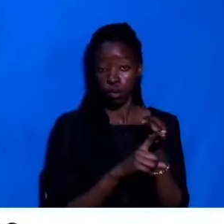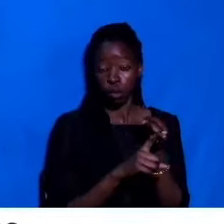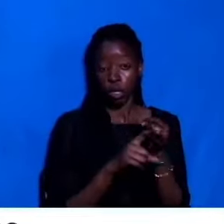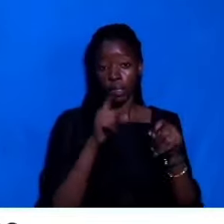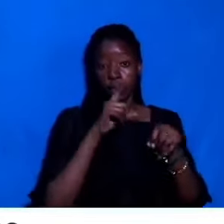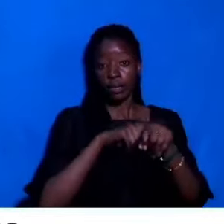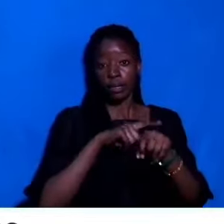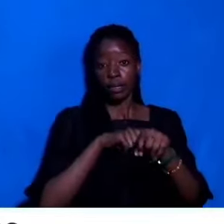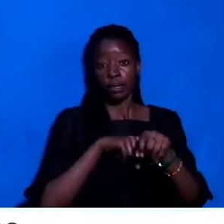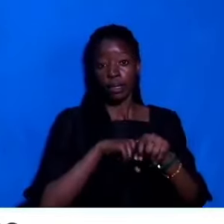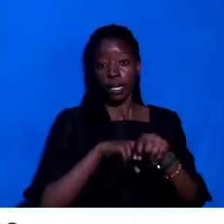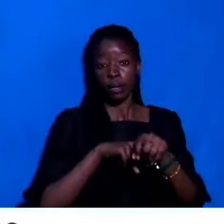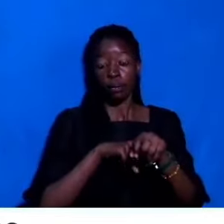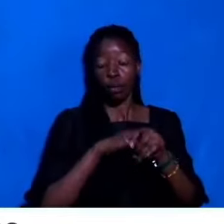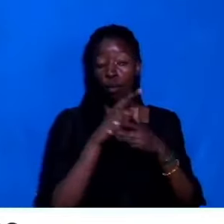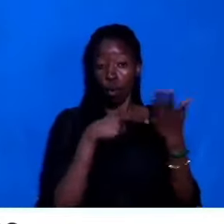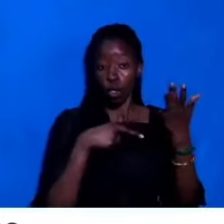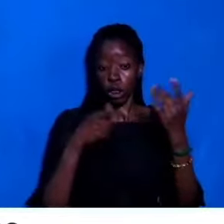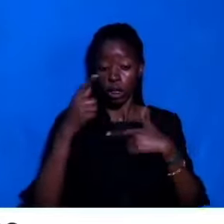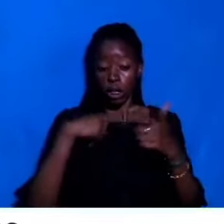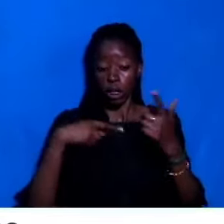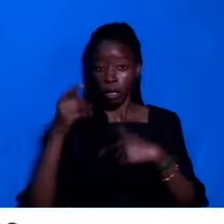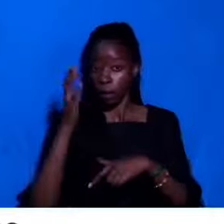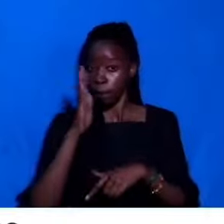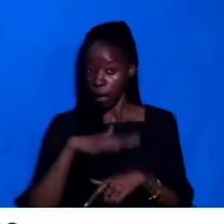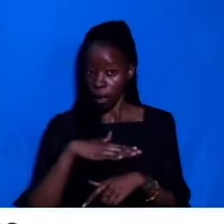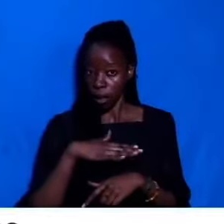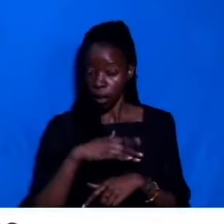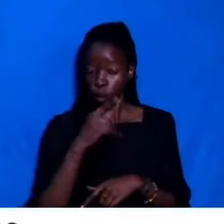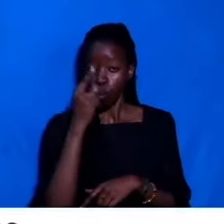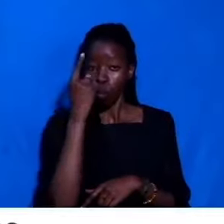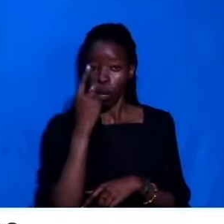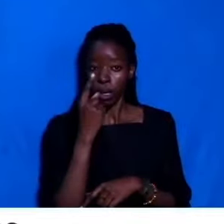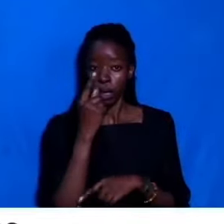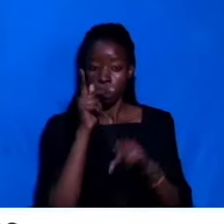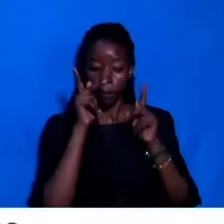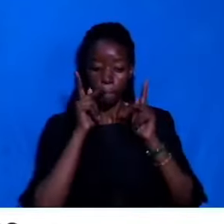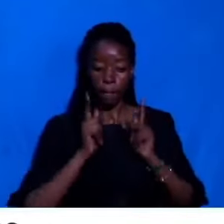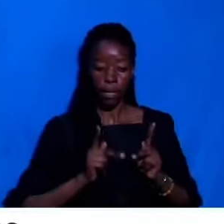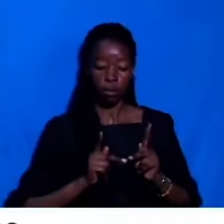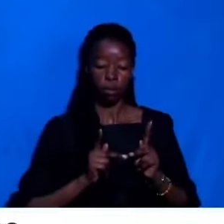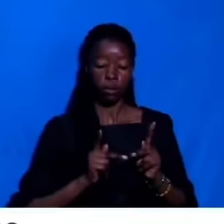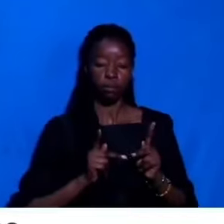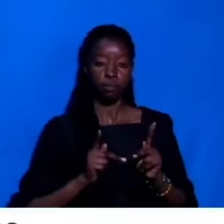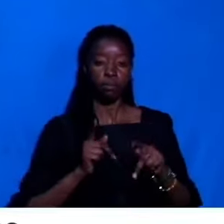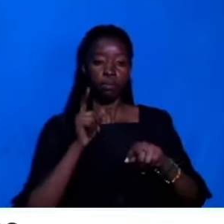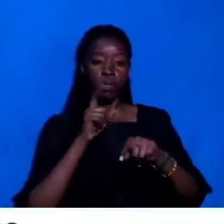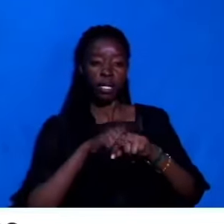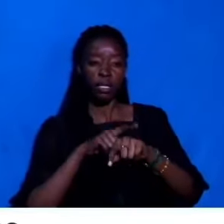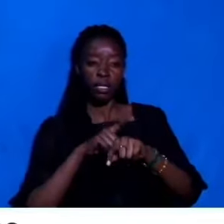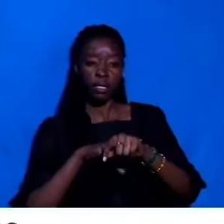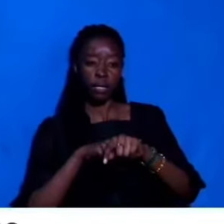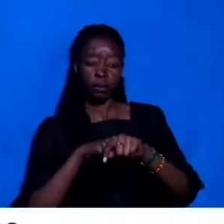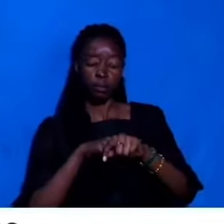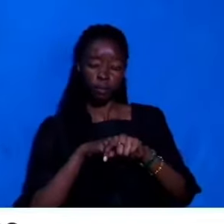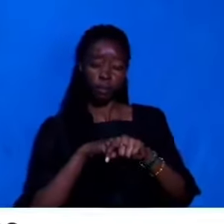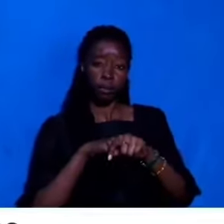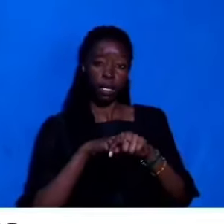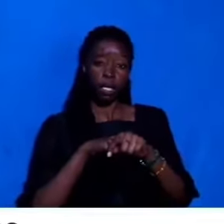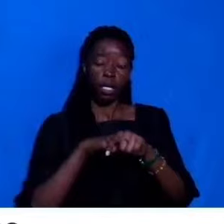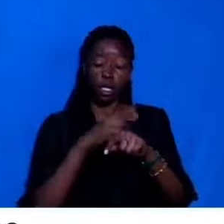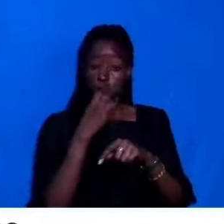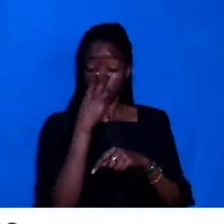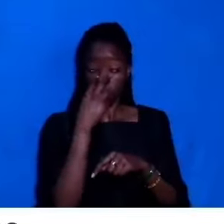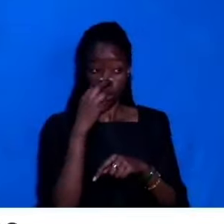come back? The same verse says, one of them. When did he come? When he saw that